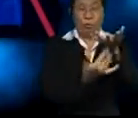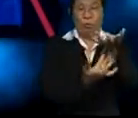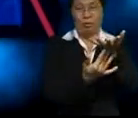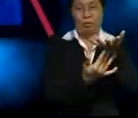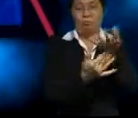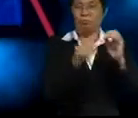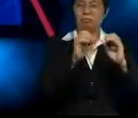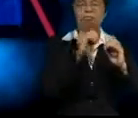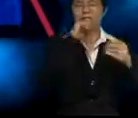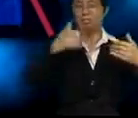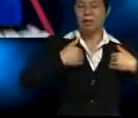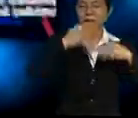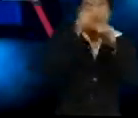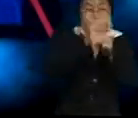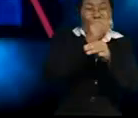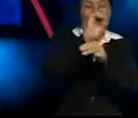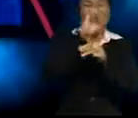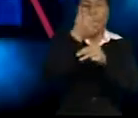from microorganisms.